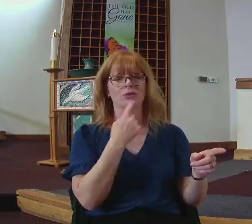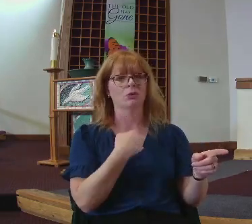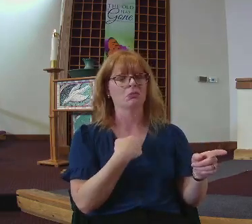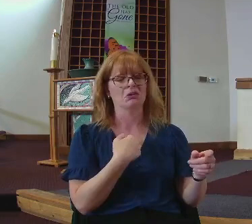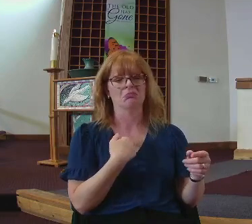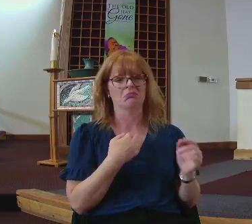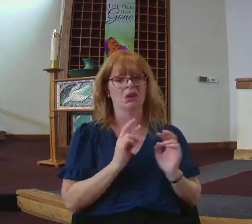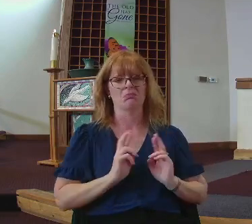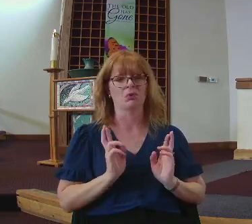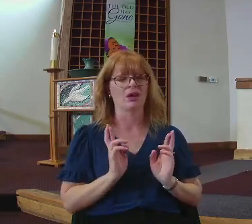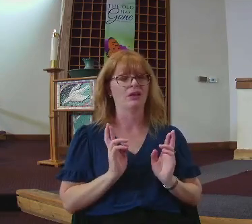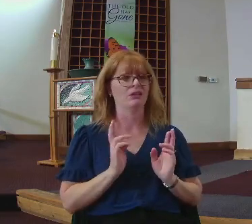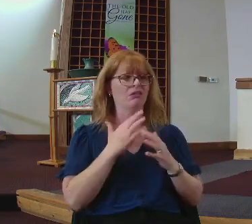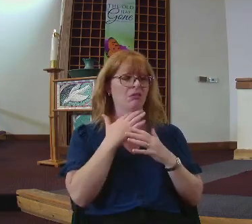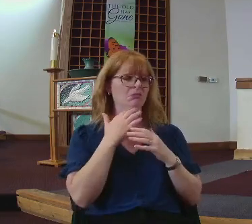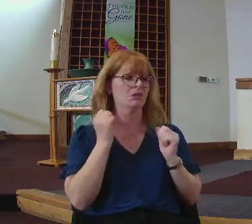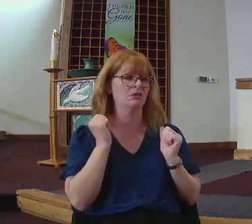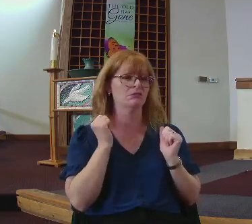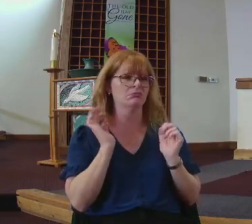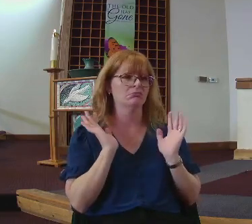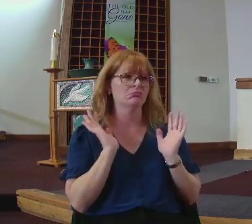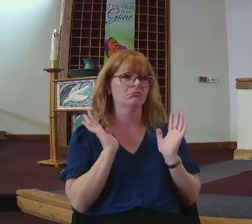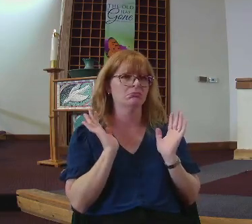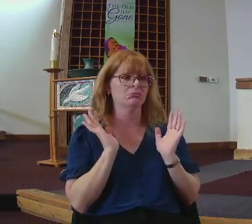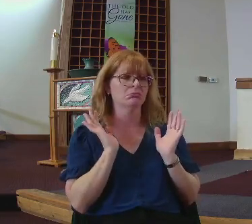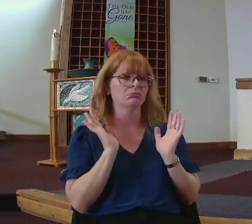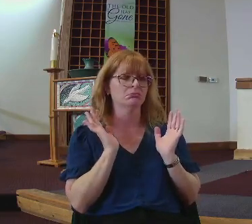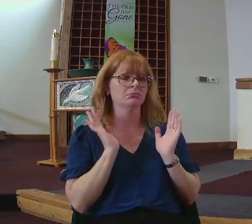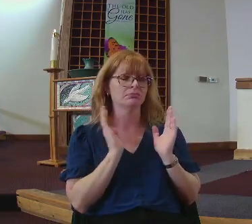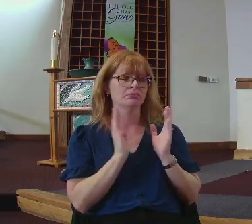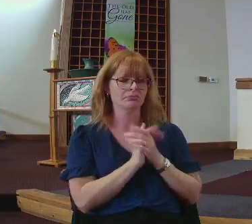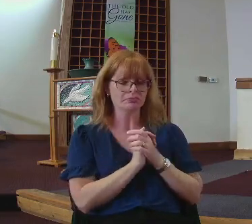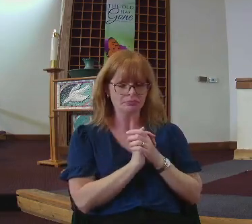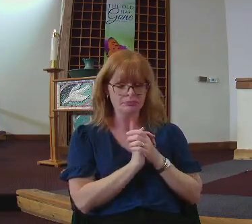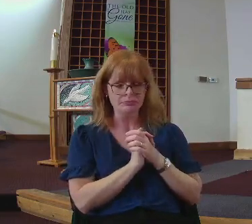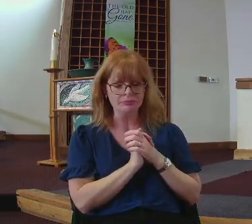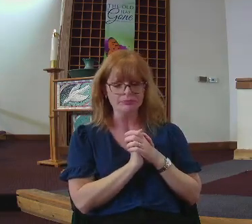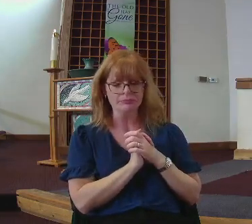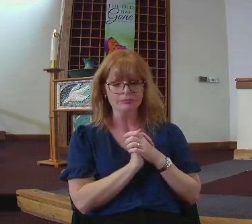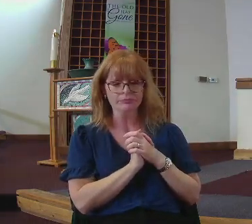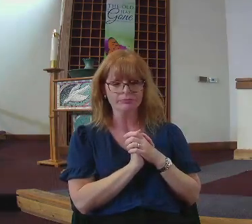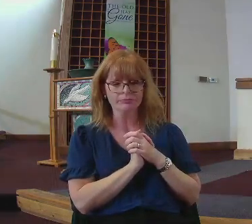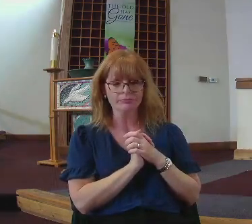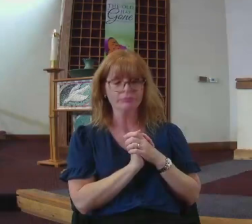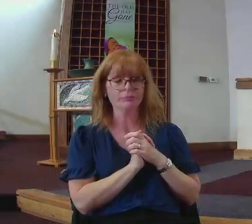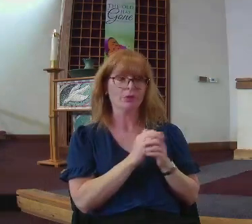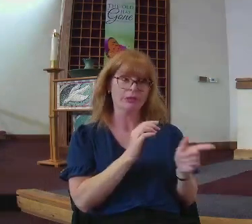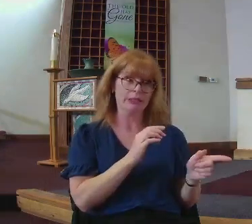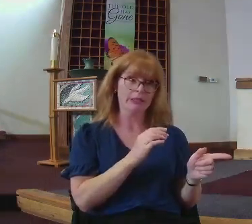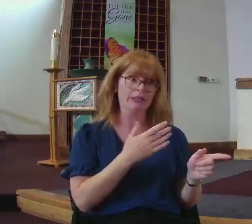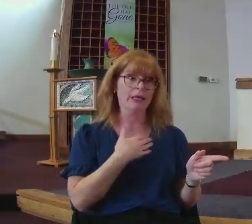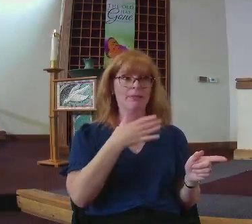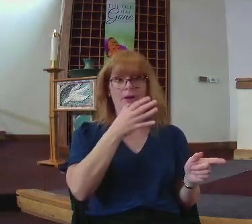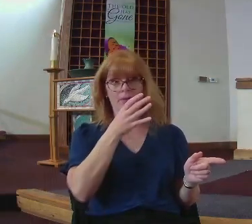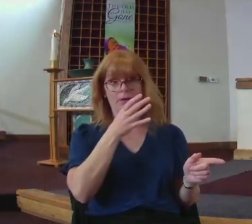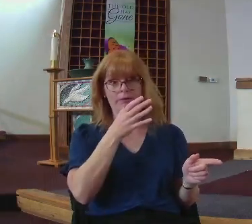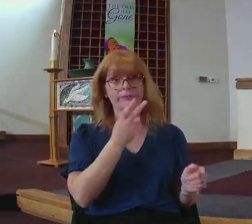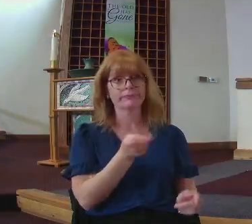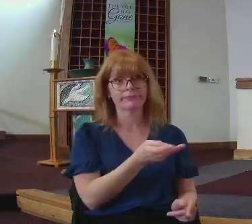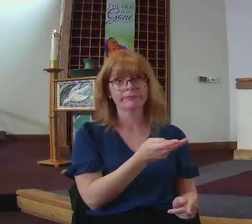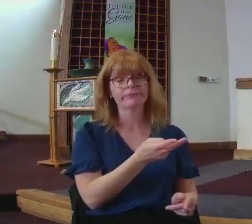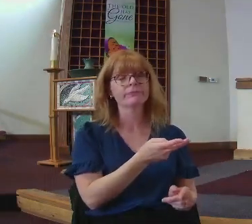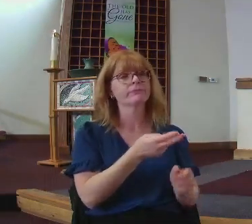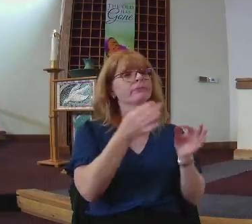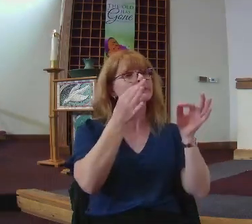hang it up. I'm ready to hang it up." And so he and my mom made the decision